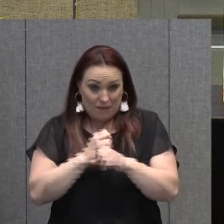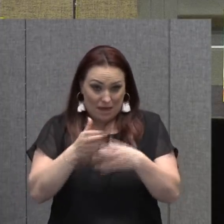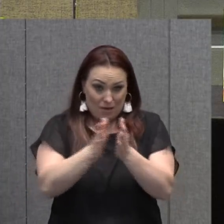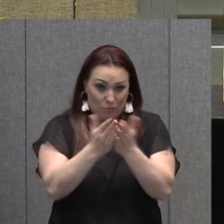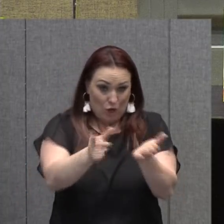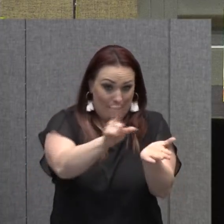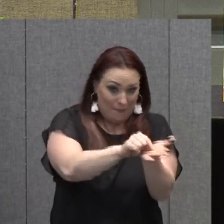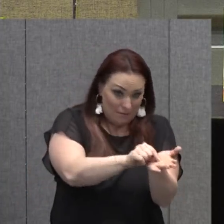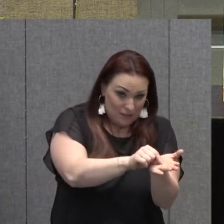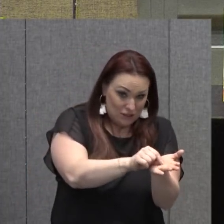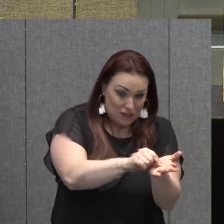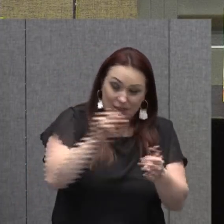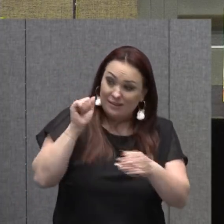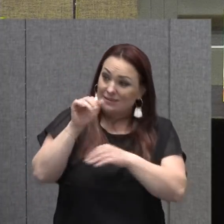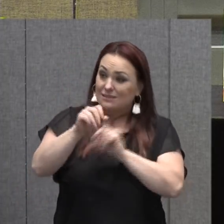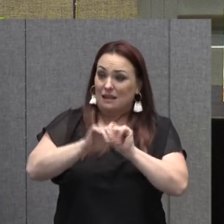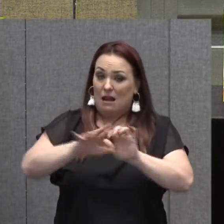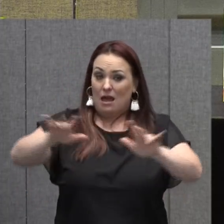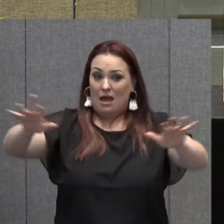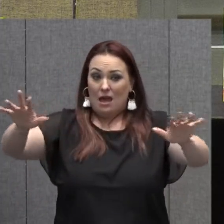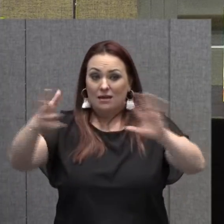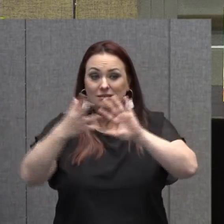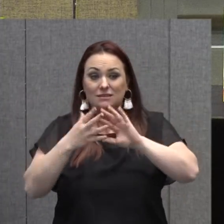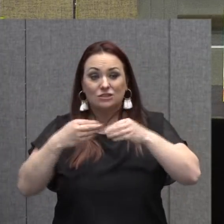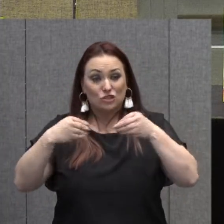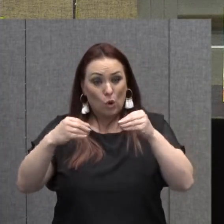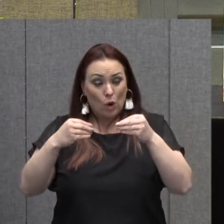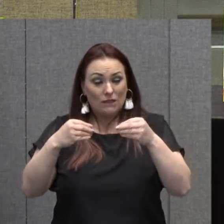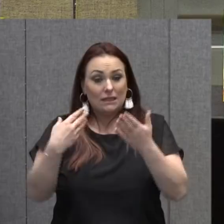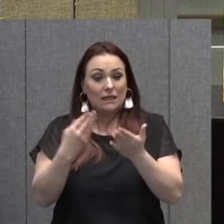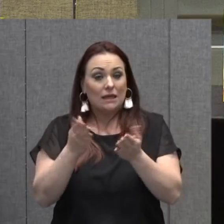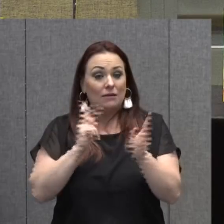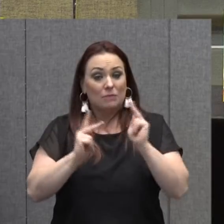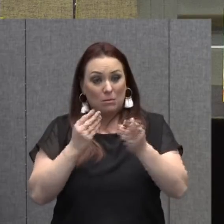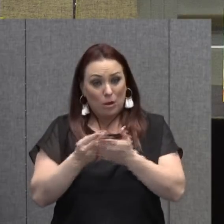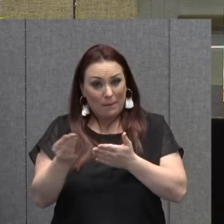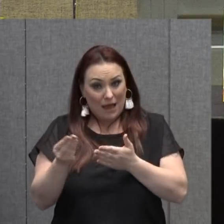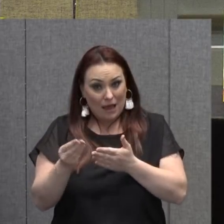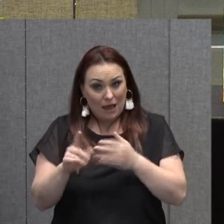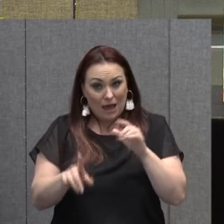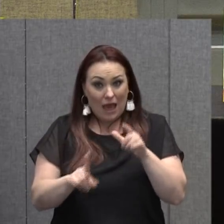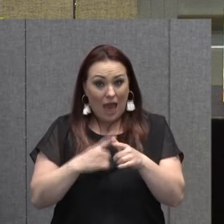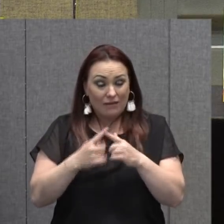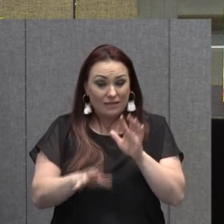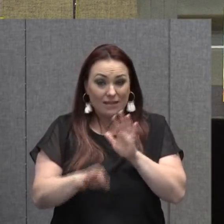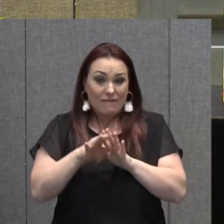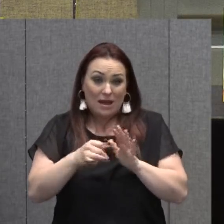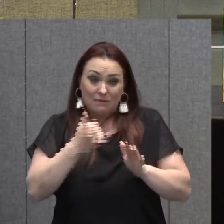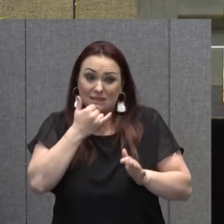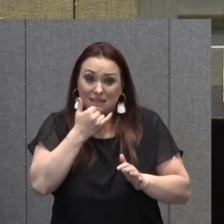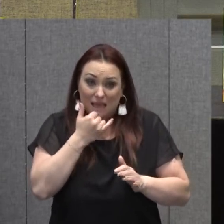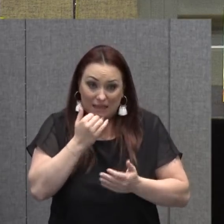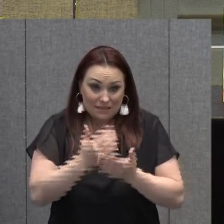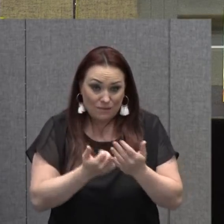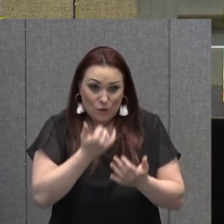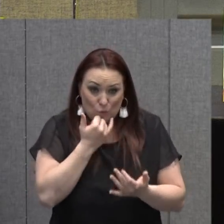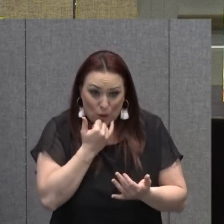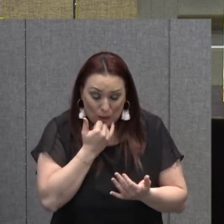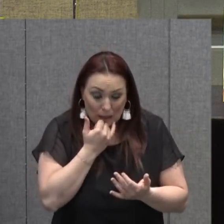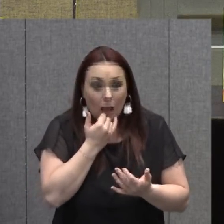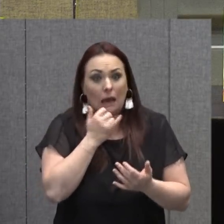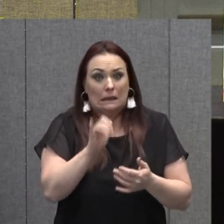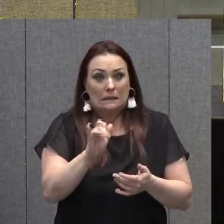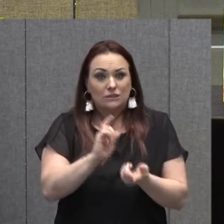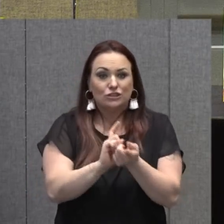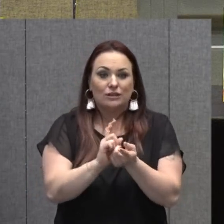they publish it, it gets sent out, it's in the stores, people buy them, and they find mistakes or things wrong.